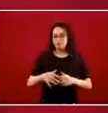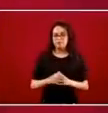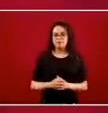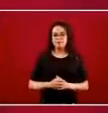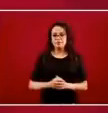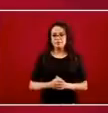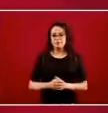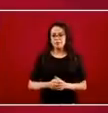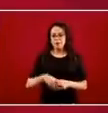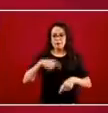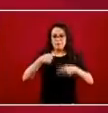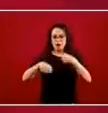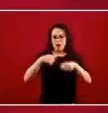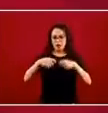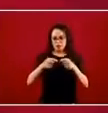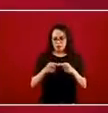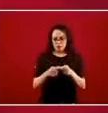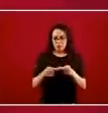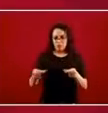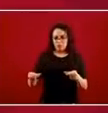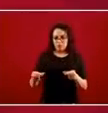reactive stripe.